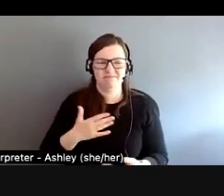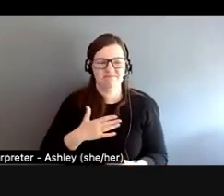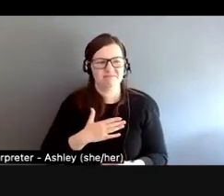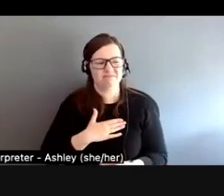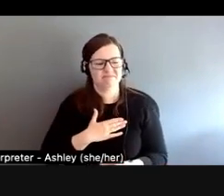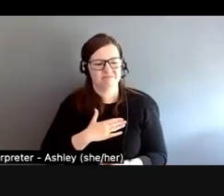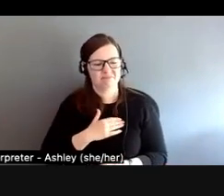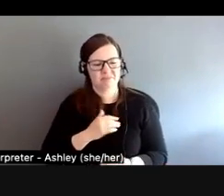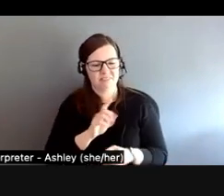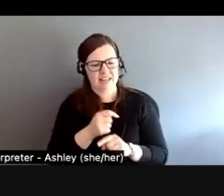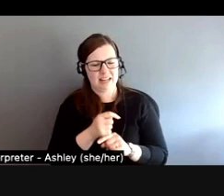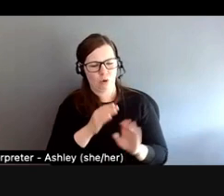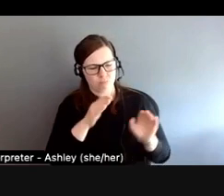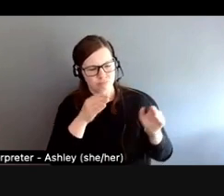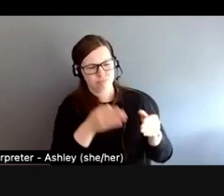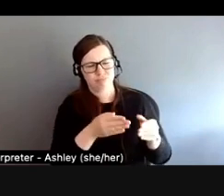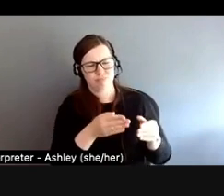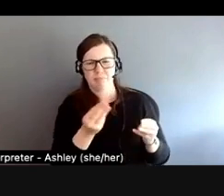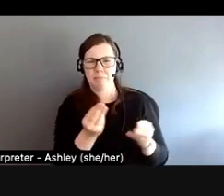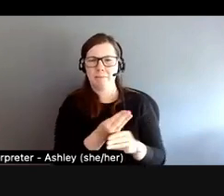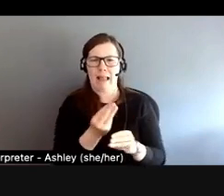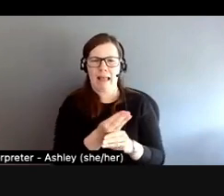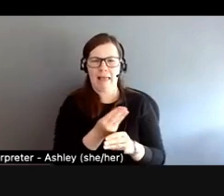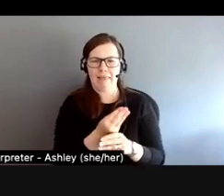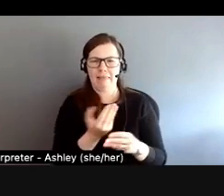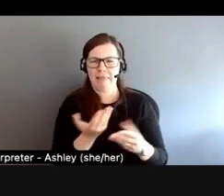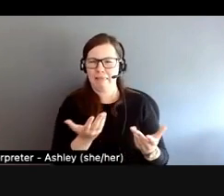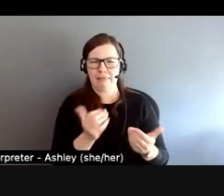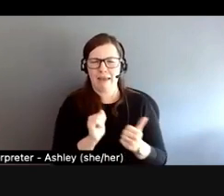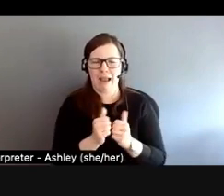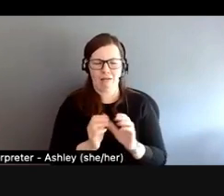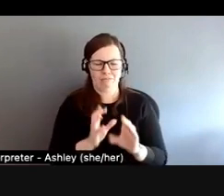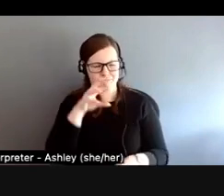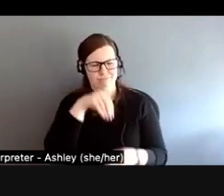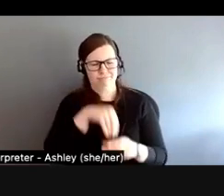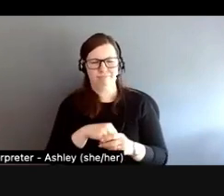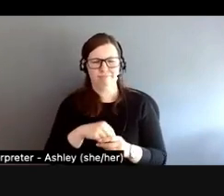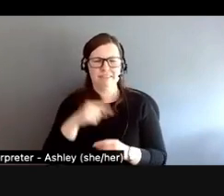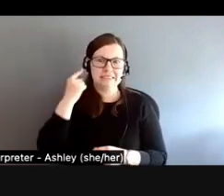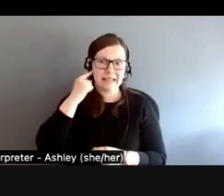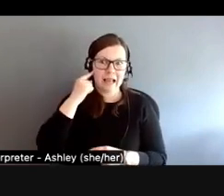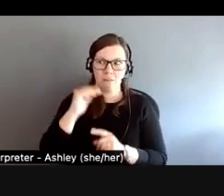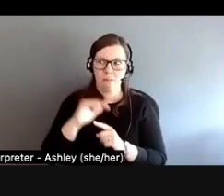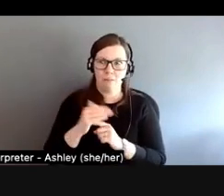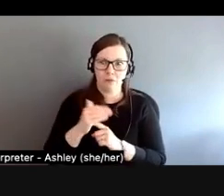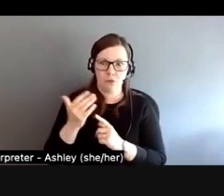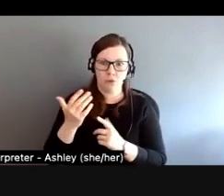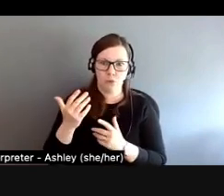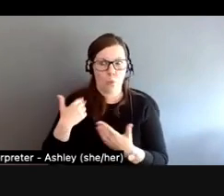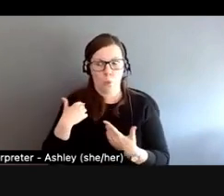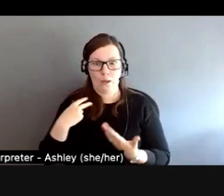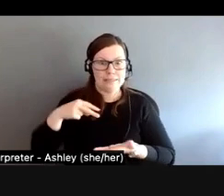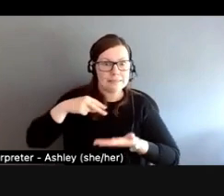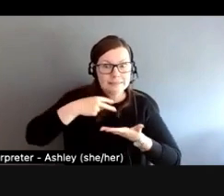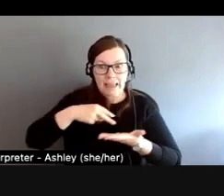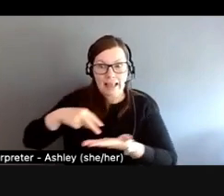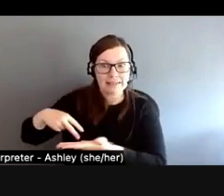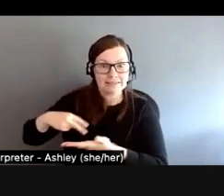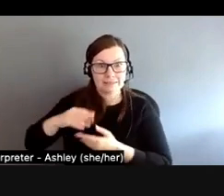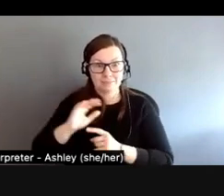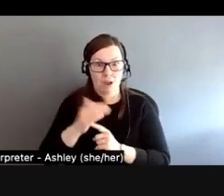with a trending sound or dance or whatever? But a lot of people are doing it. It's pretty easy. You just have